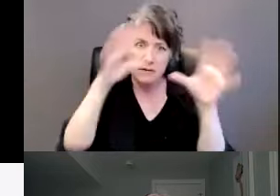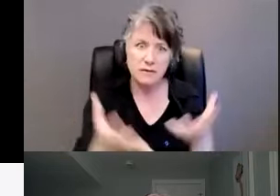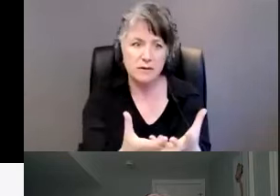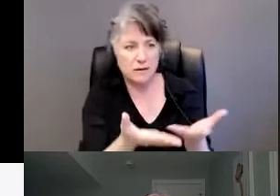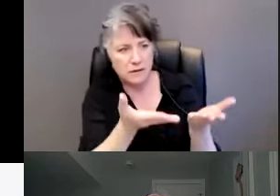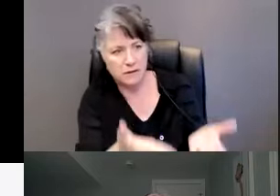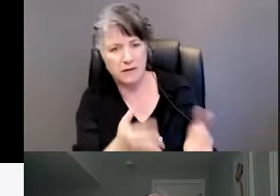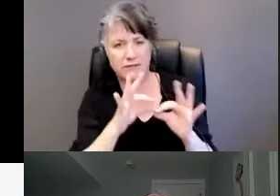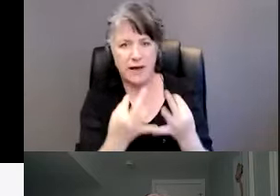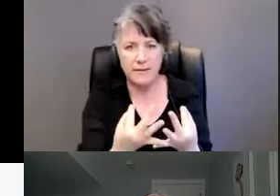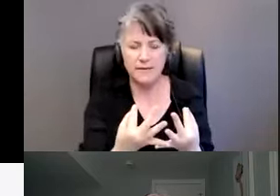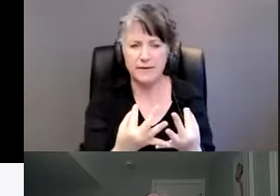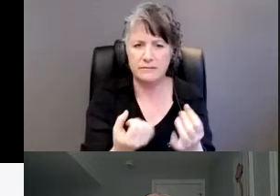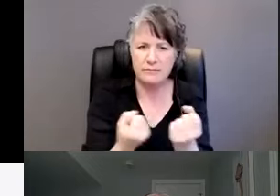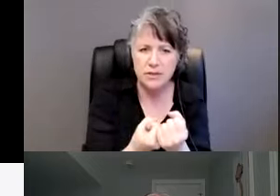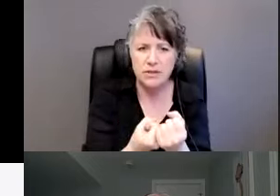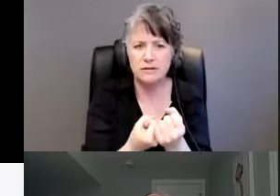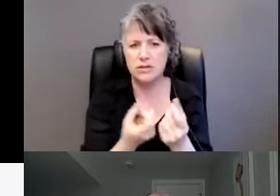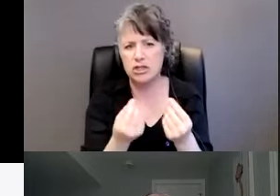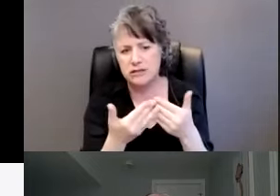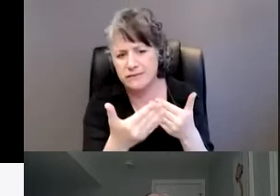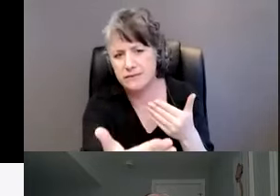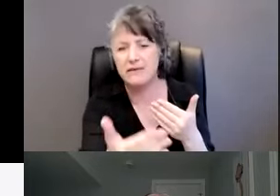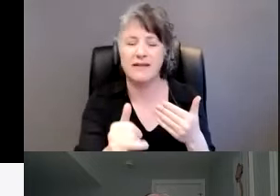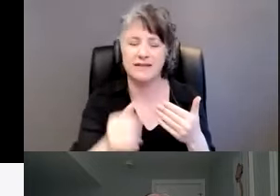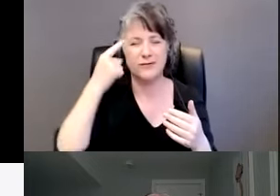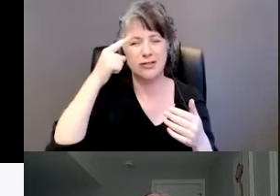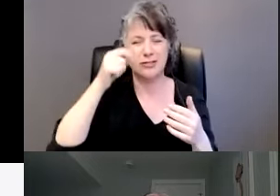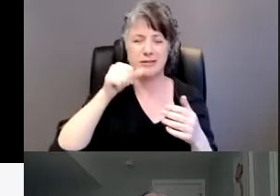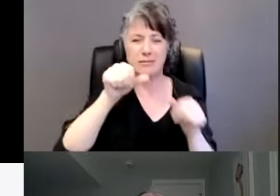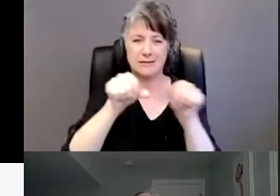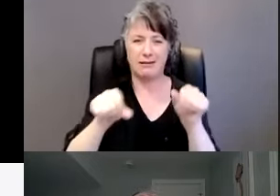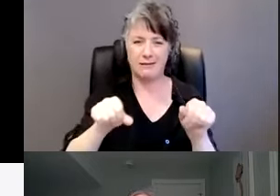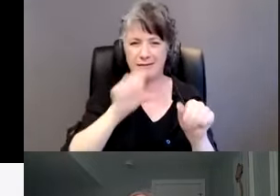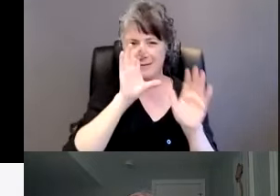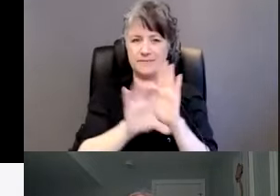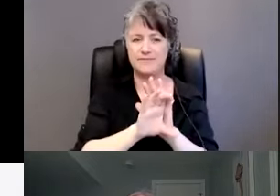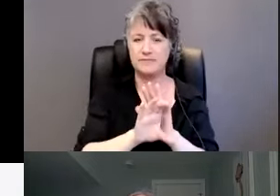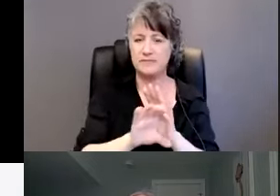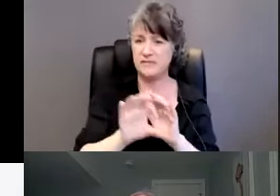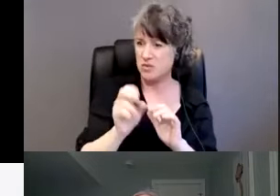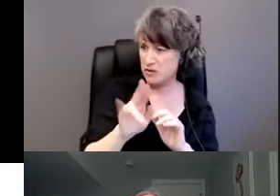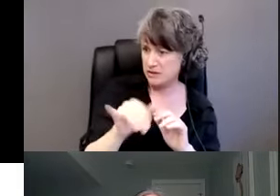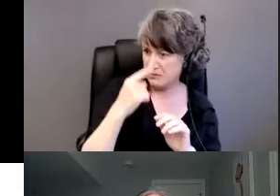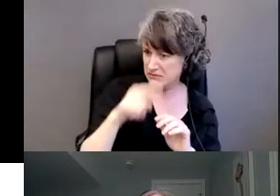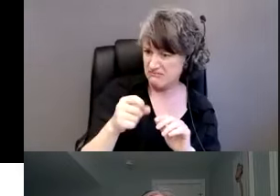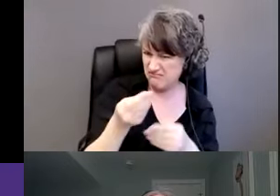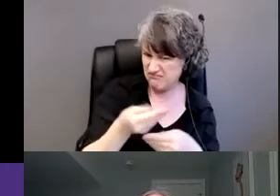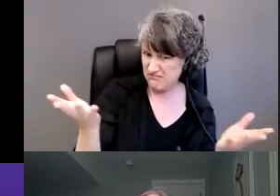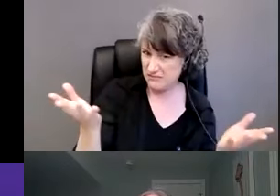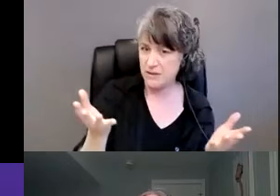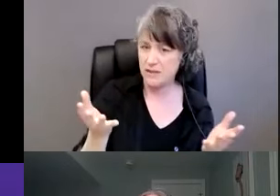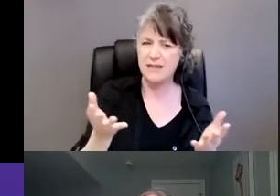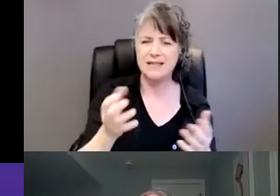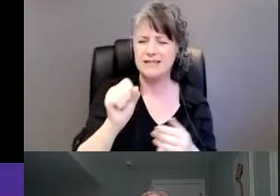family. So that is just sort of an indication of what that meant. And Courtney, maybe you could just quickly, just before we start, let everybody know, with those scores, what